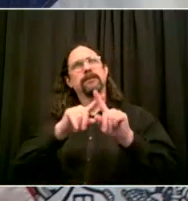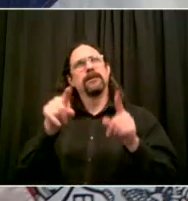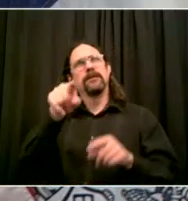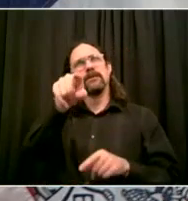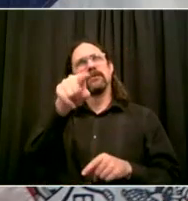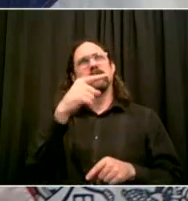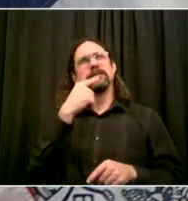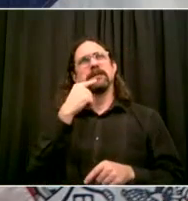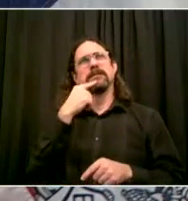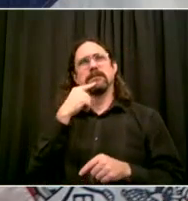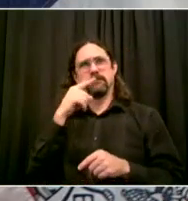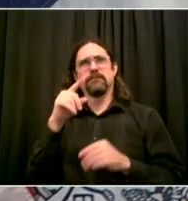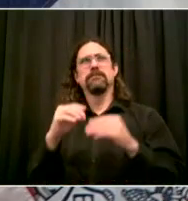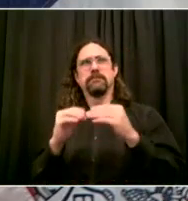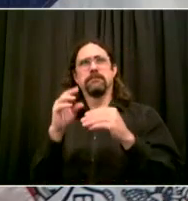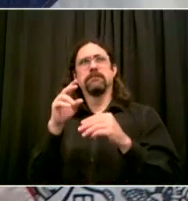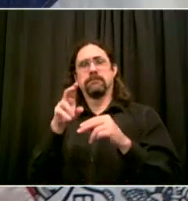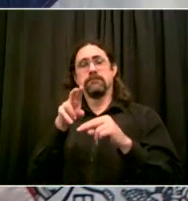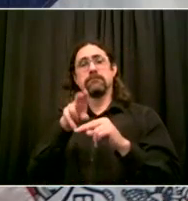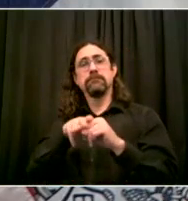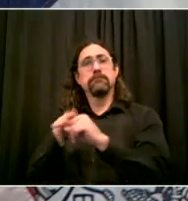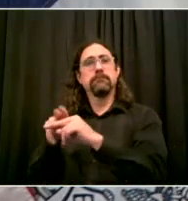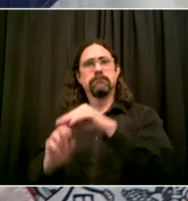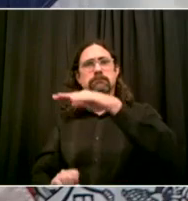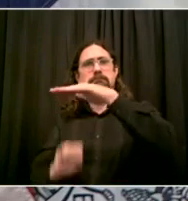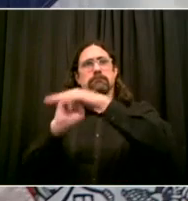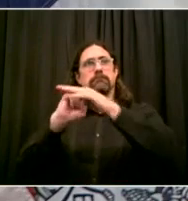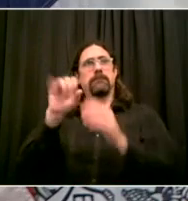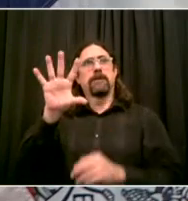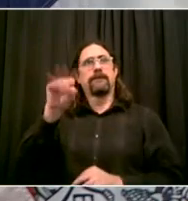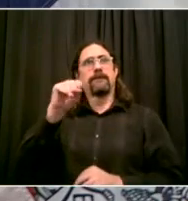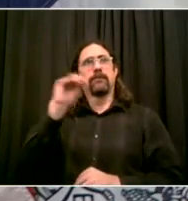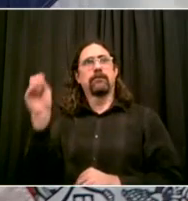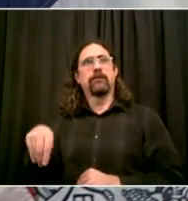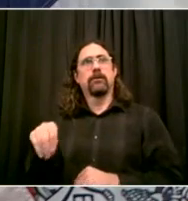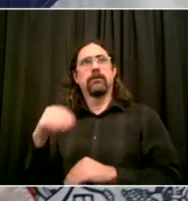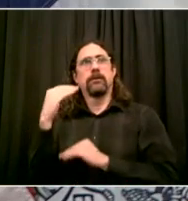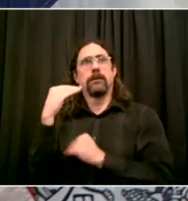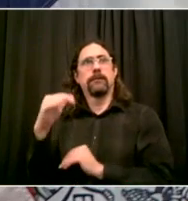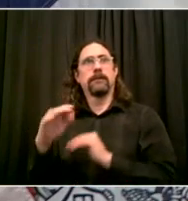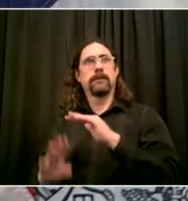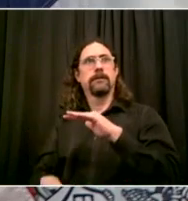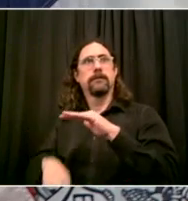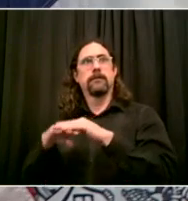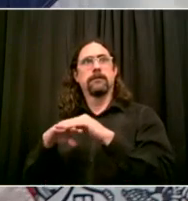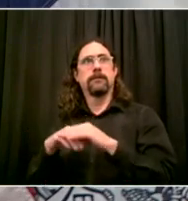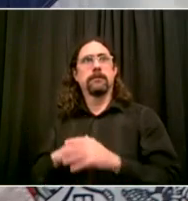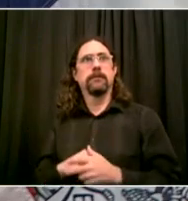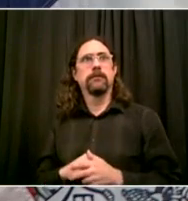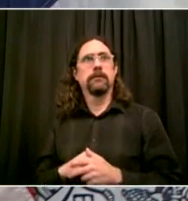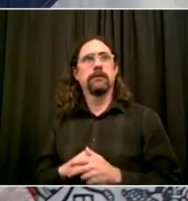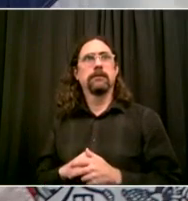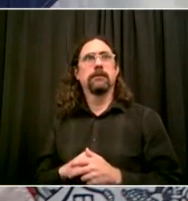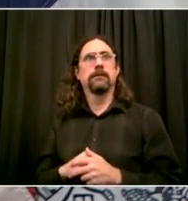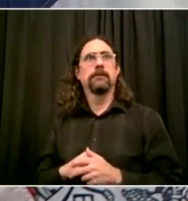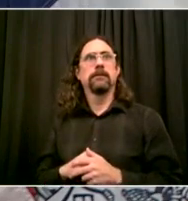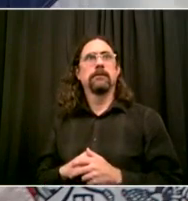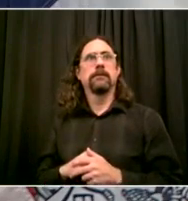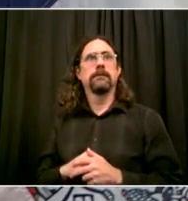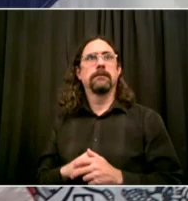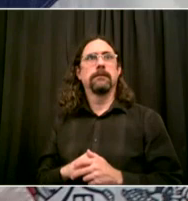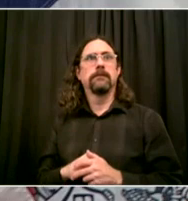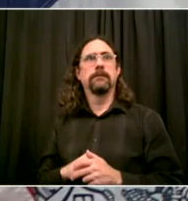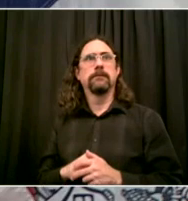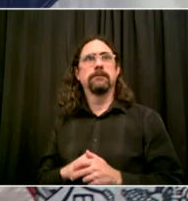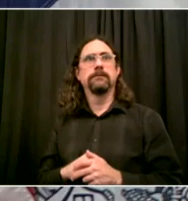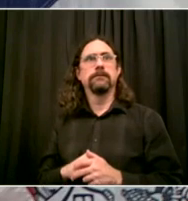tracked to a specific gathering or event. So I know you only have that information for a minority of cases, but can we get some examples of what are